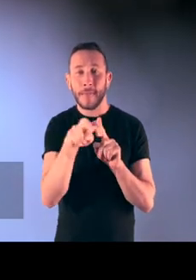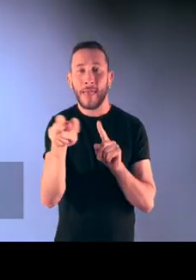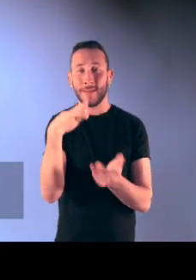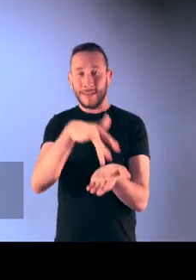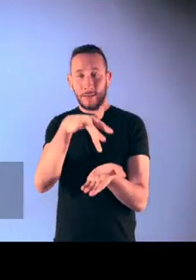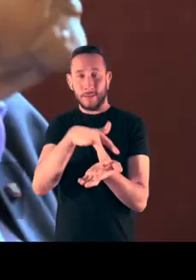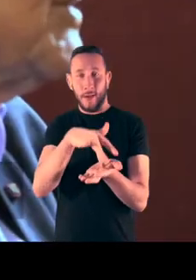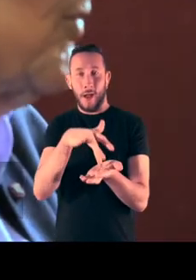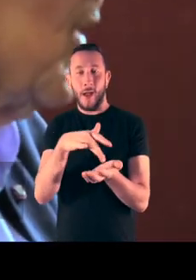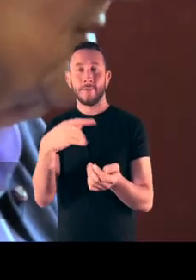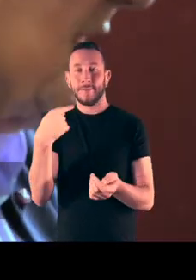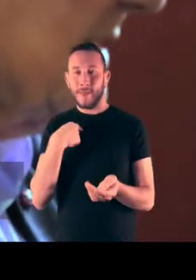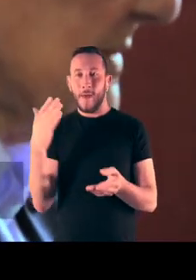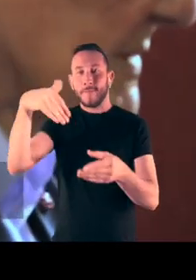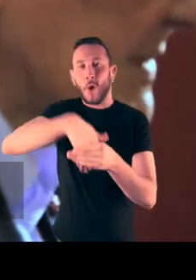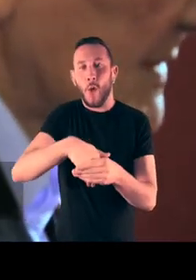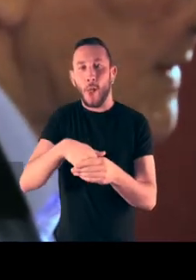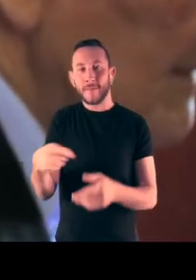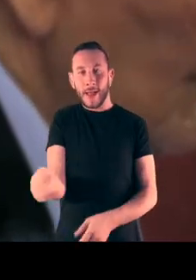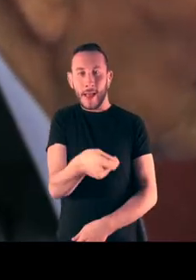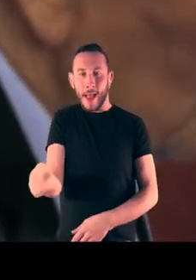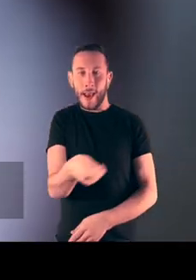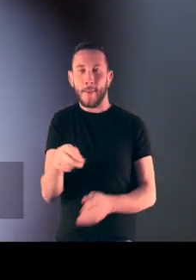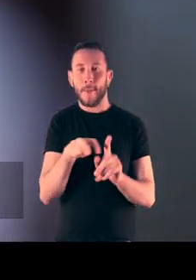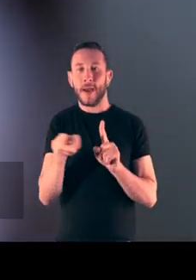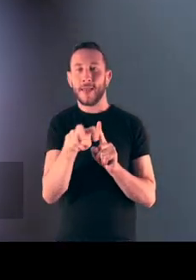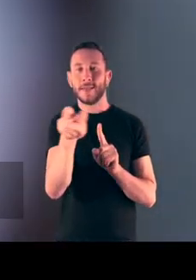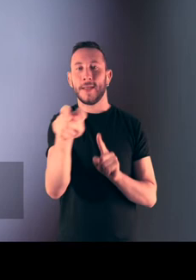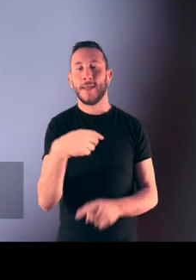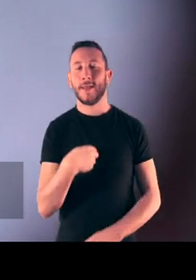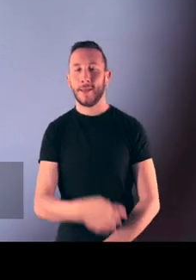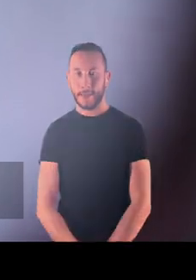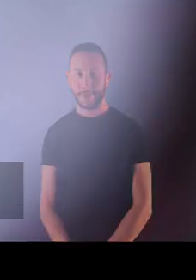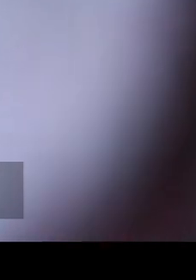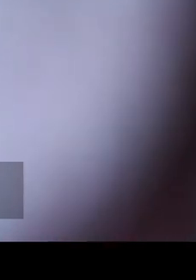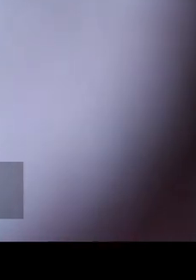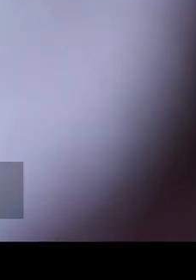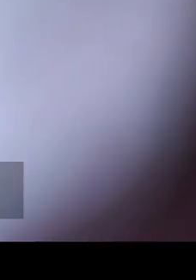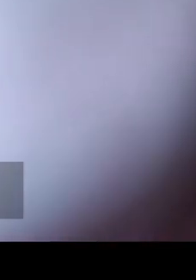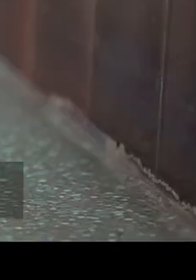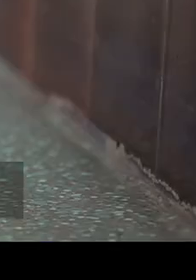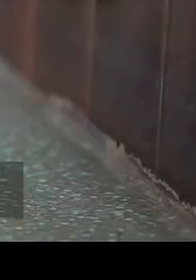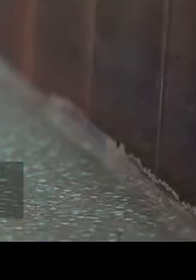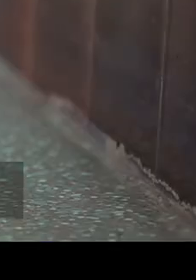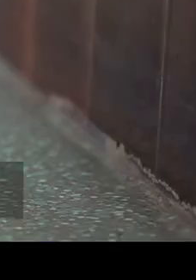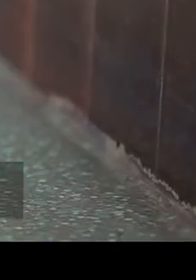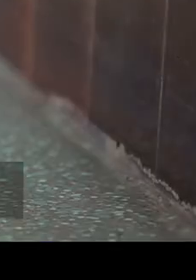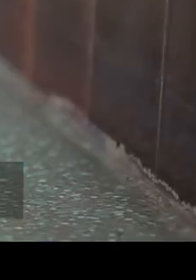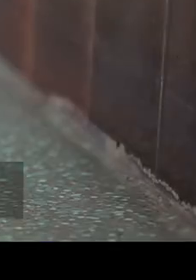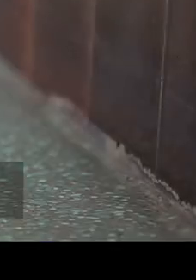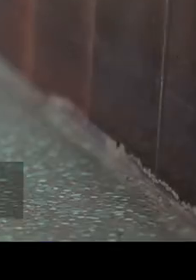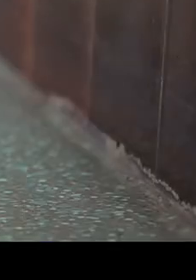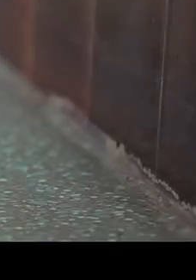mobility centre. There was no long cane, or a Hoover cane as we called it in those days. A pair of